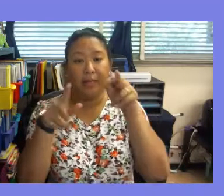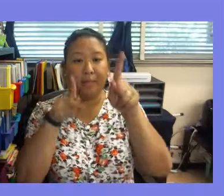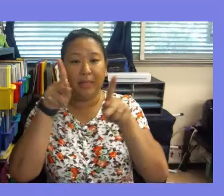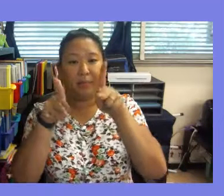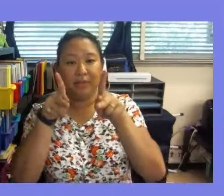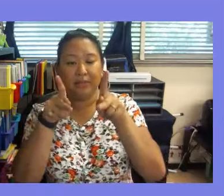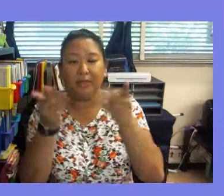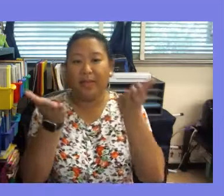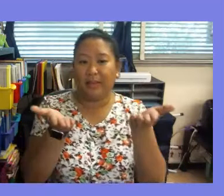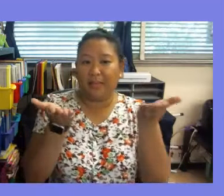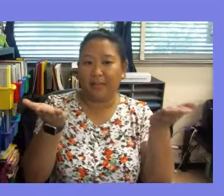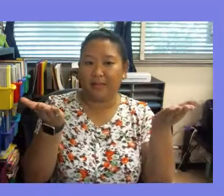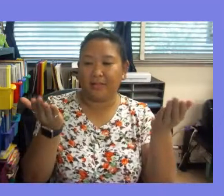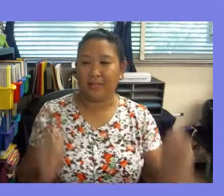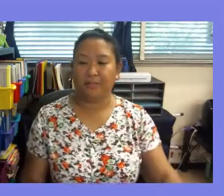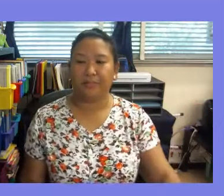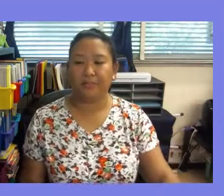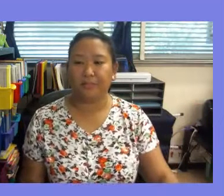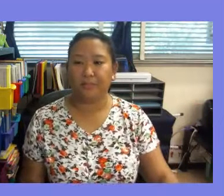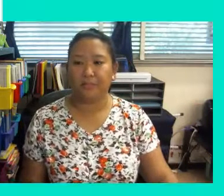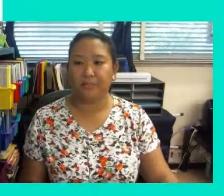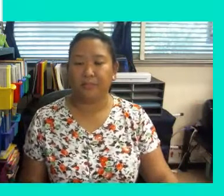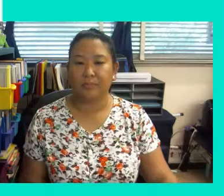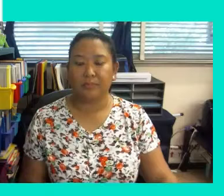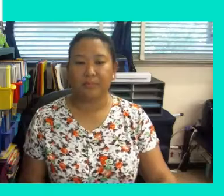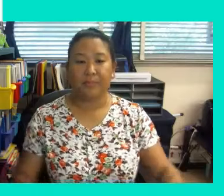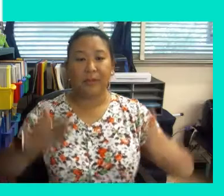Describing people and things.